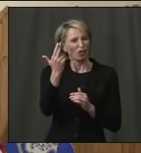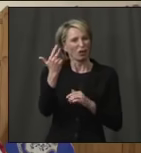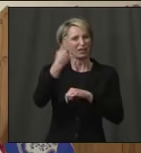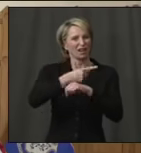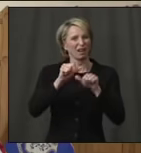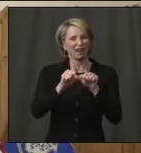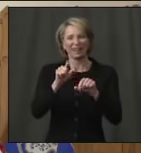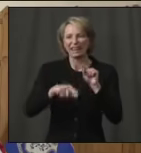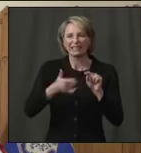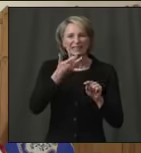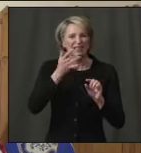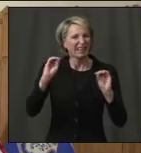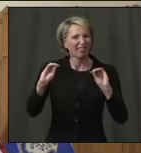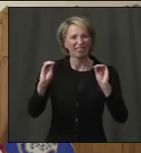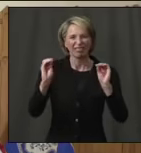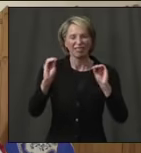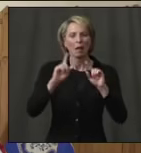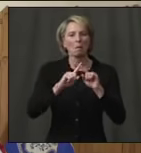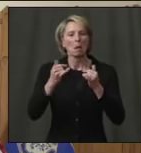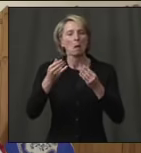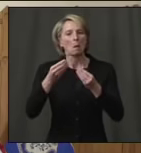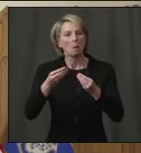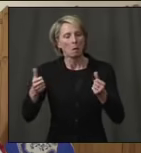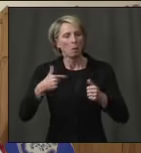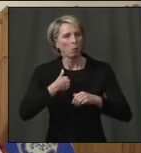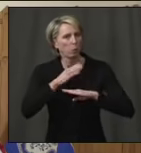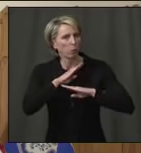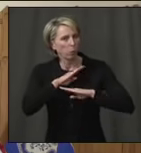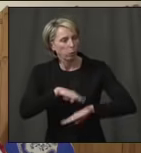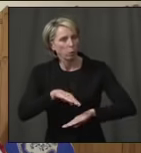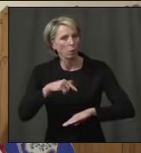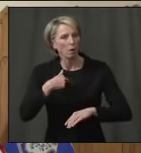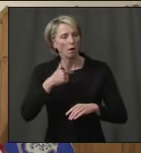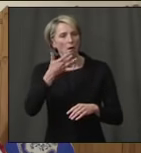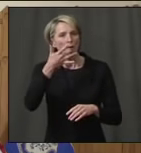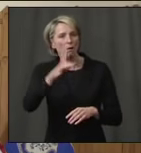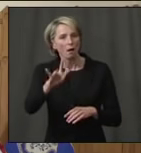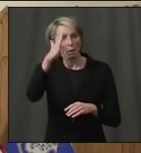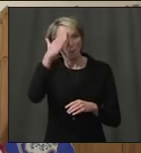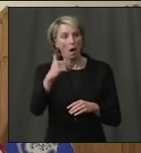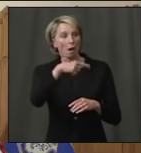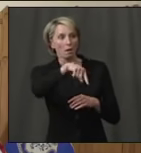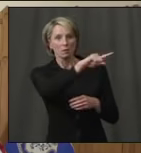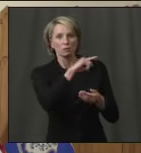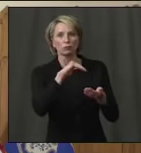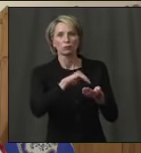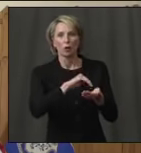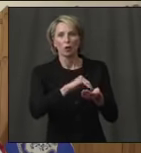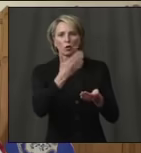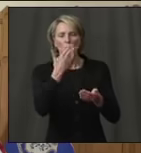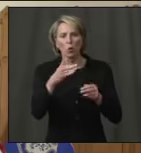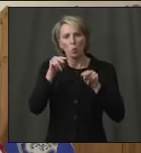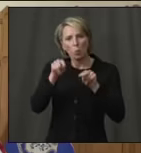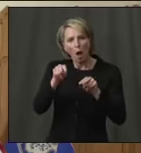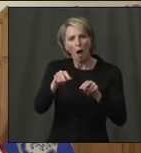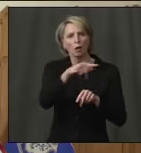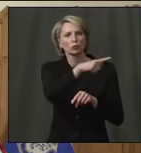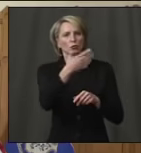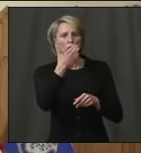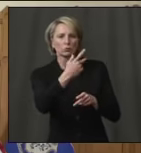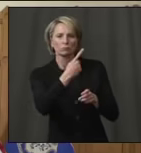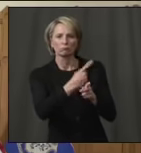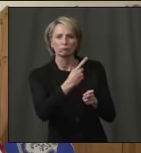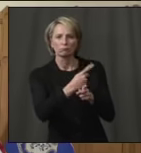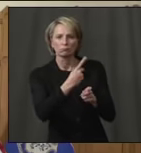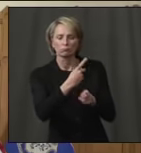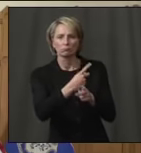all went well for me, and I had good physicians and good follow-up and et cetera, and we were able to keep my husband and